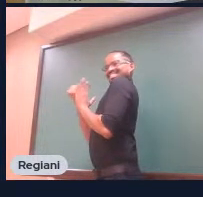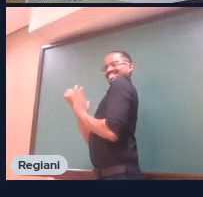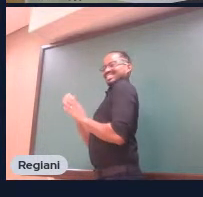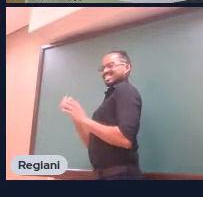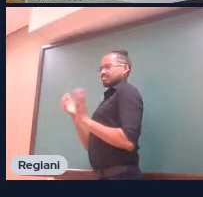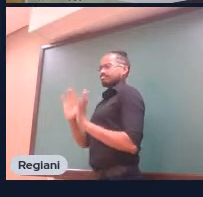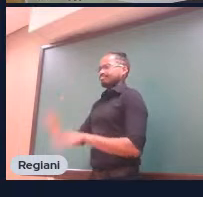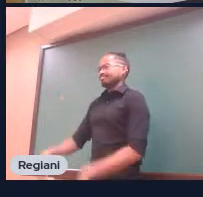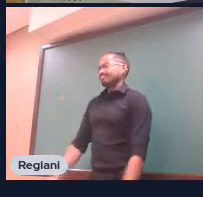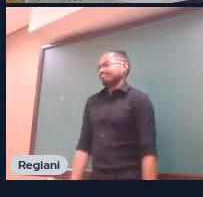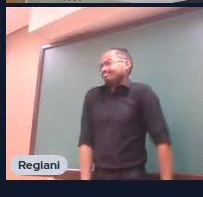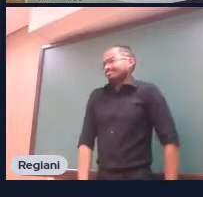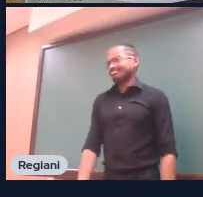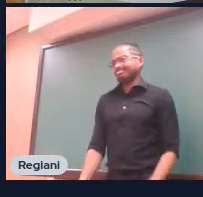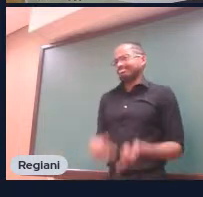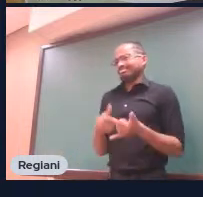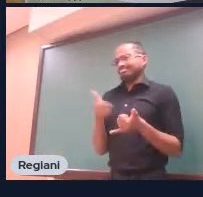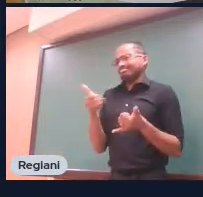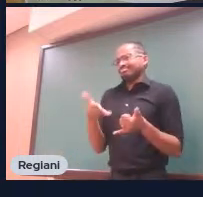é um status, né?